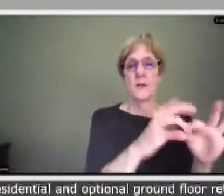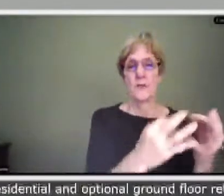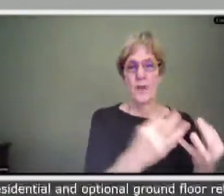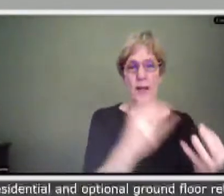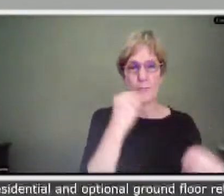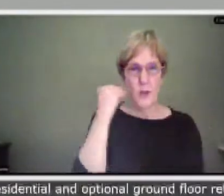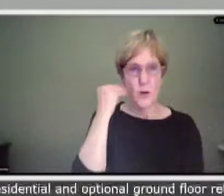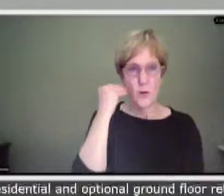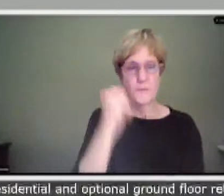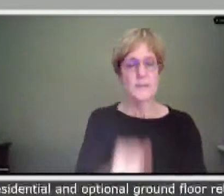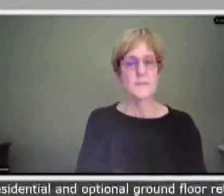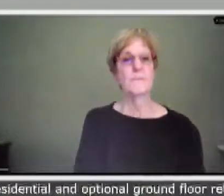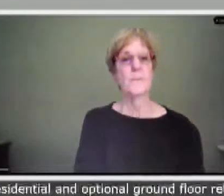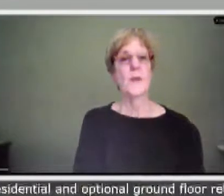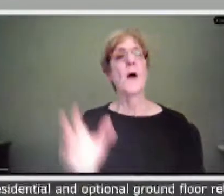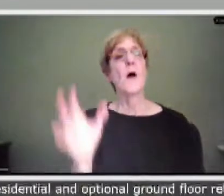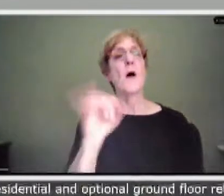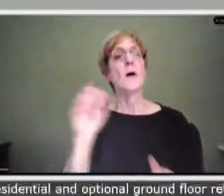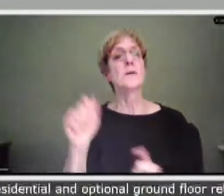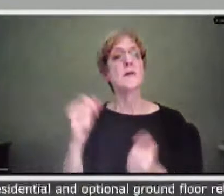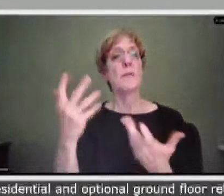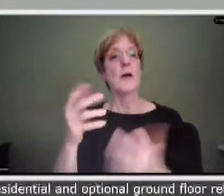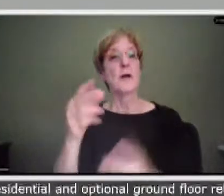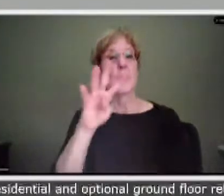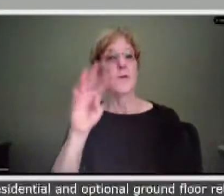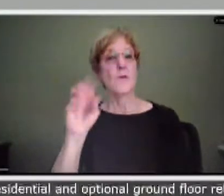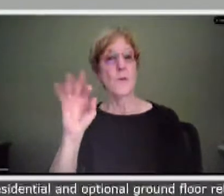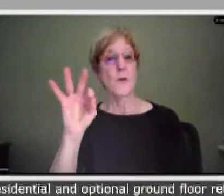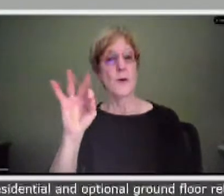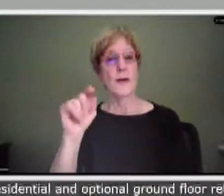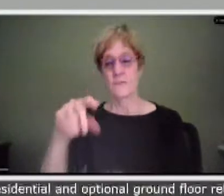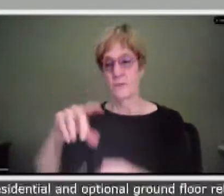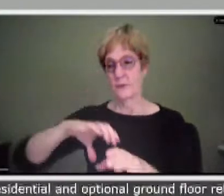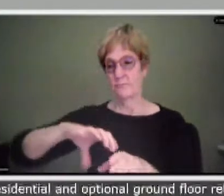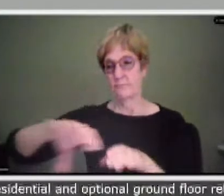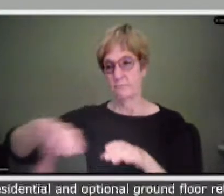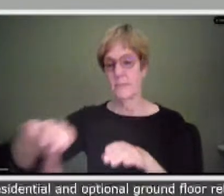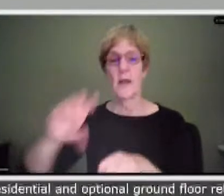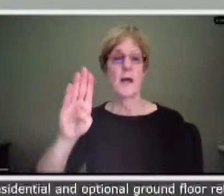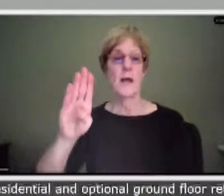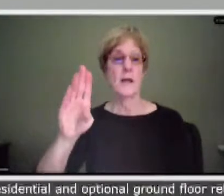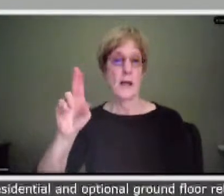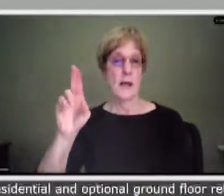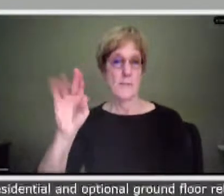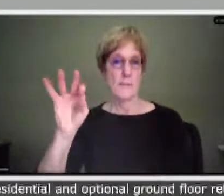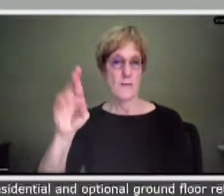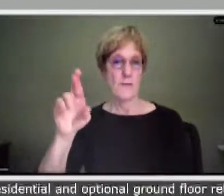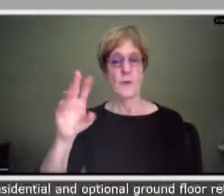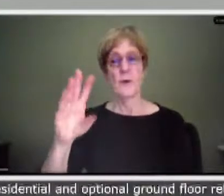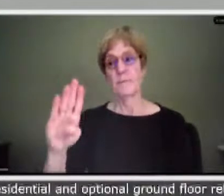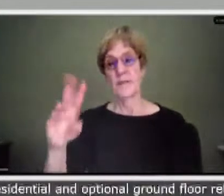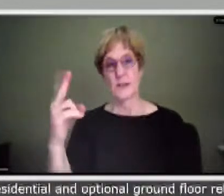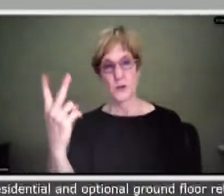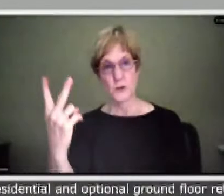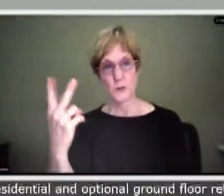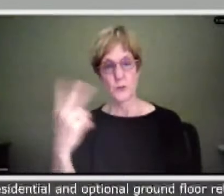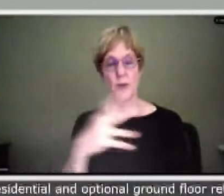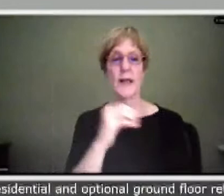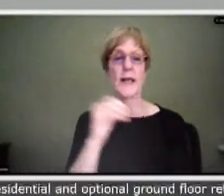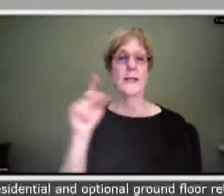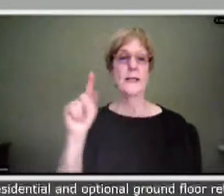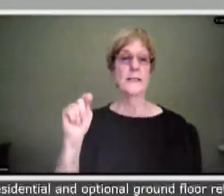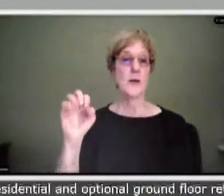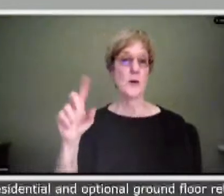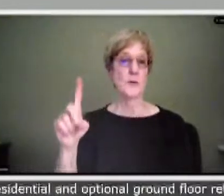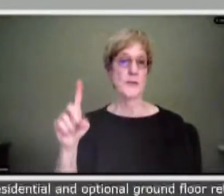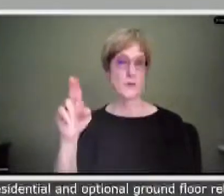distance. Does also provide 40-foot side yard with a 15-foot undisturbed buffer. Development area B2 is where we get into TOD-UC, and